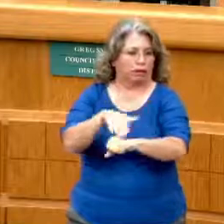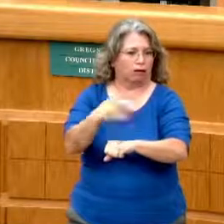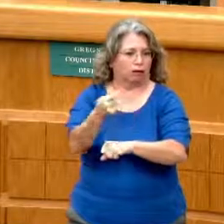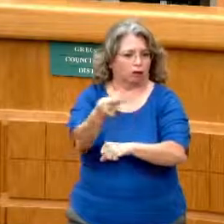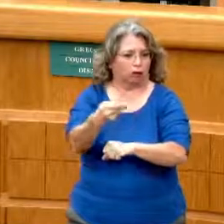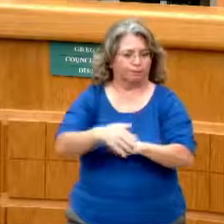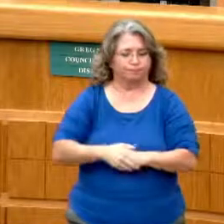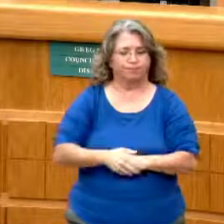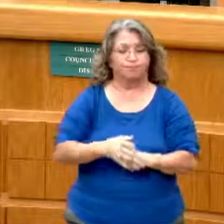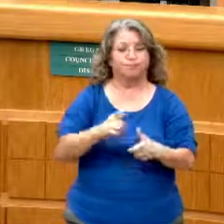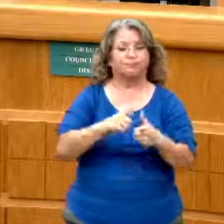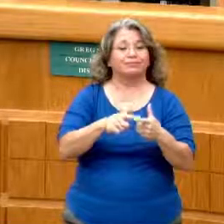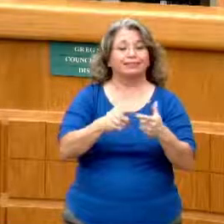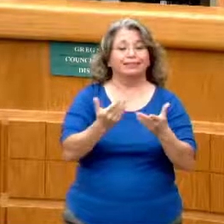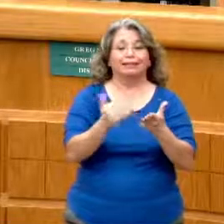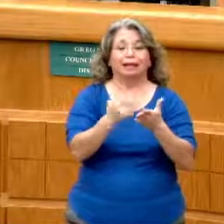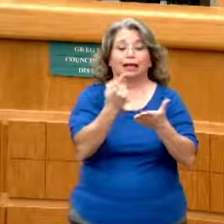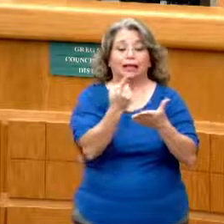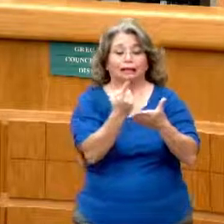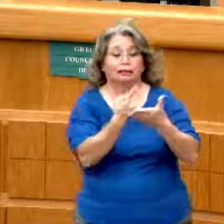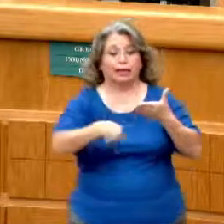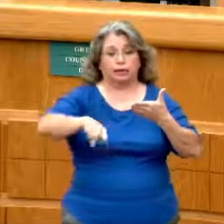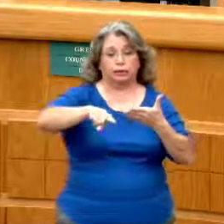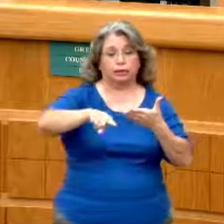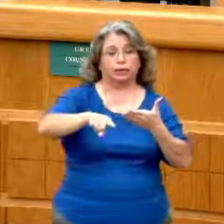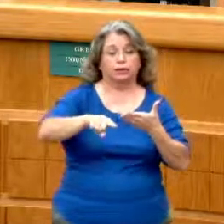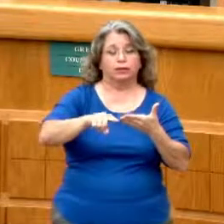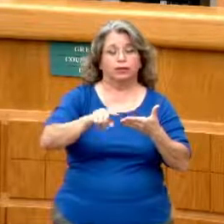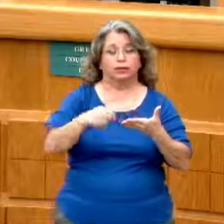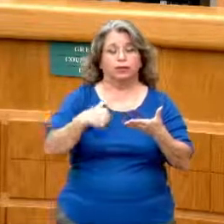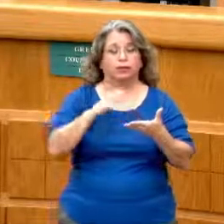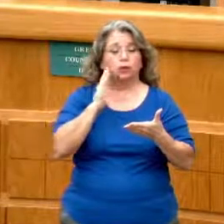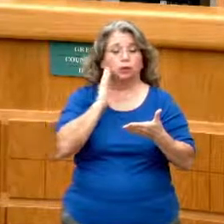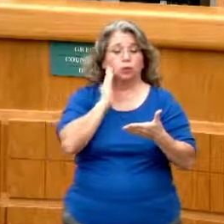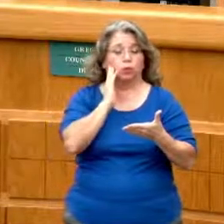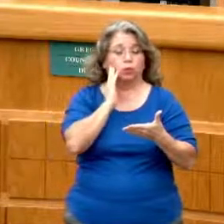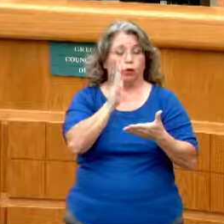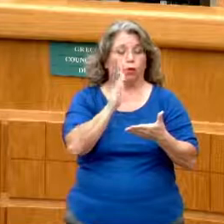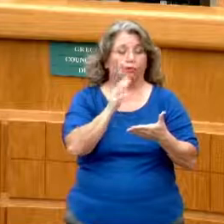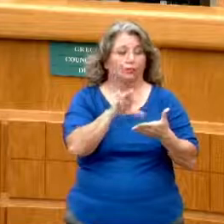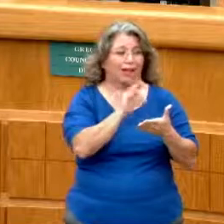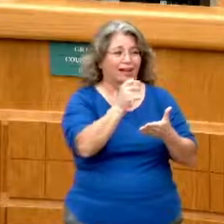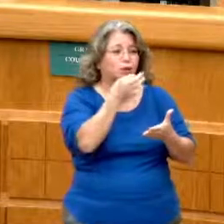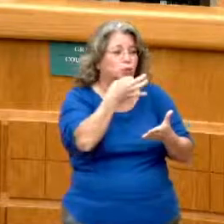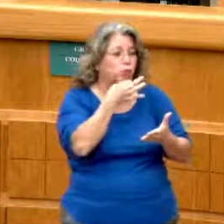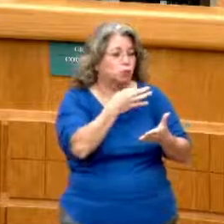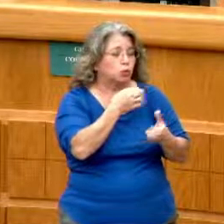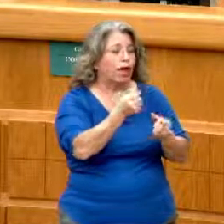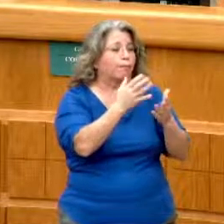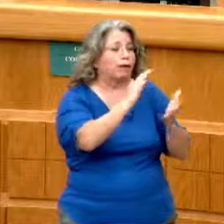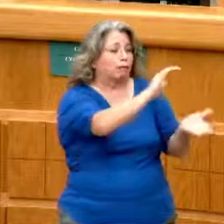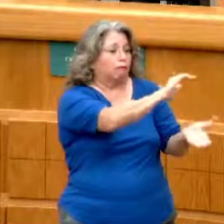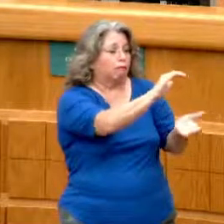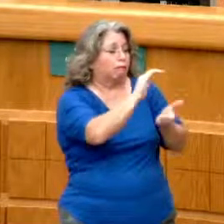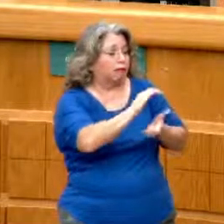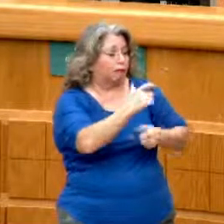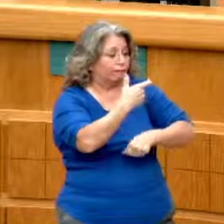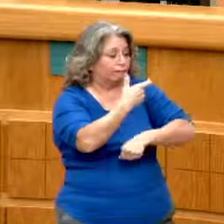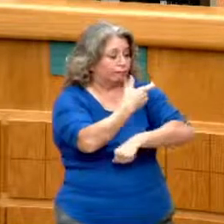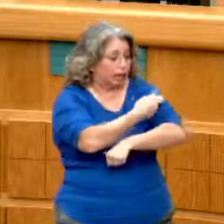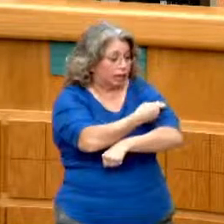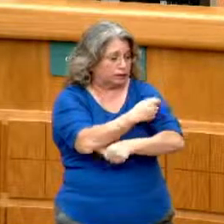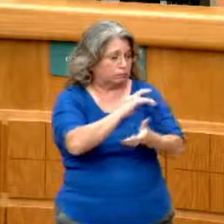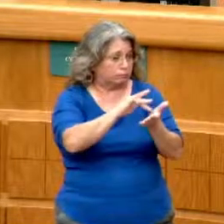which will probably be early in the week. We'll find out later this week how many additional vaccines we'll get for next week. The